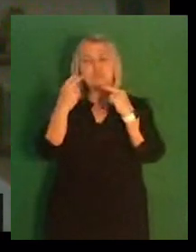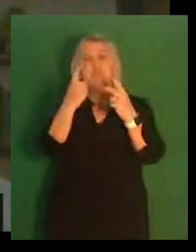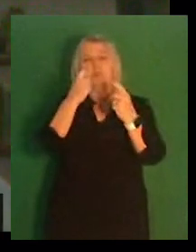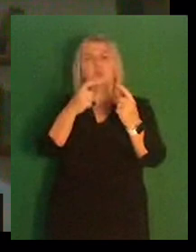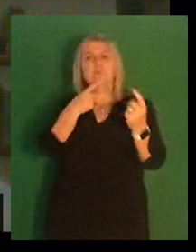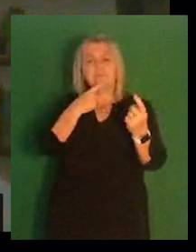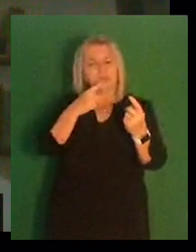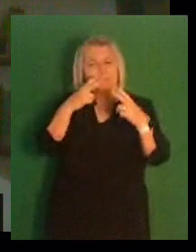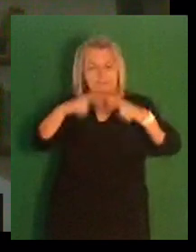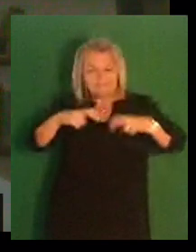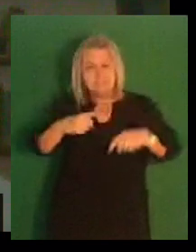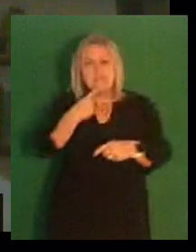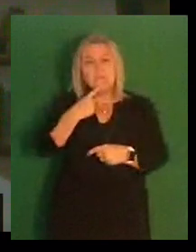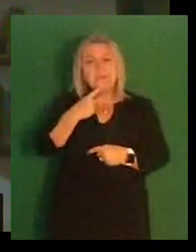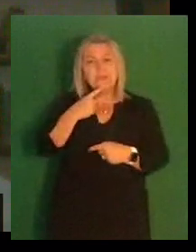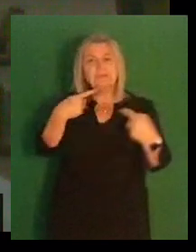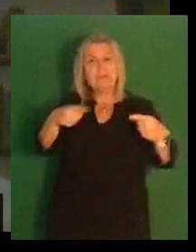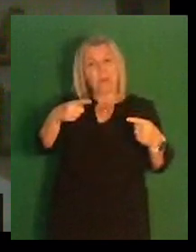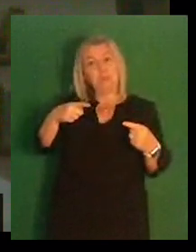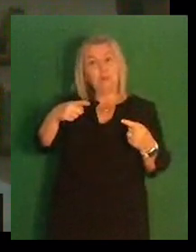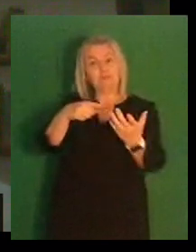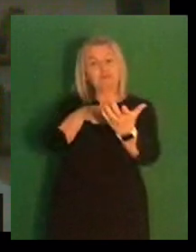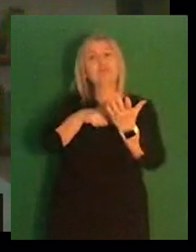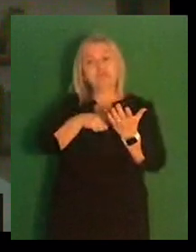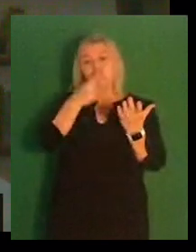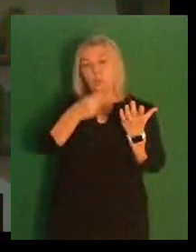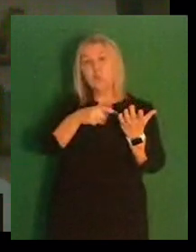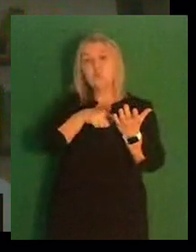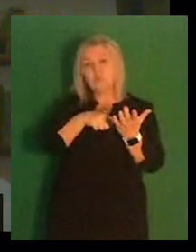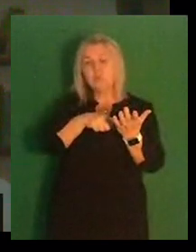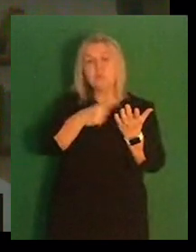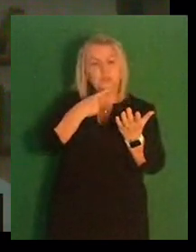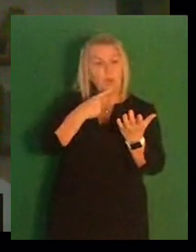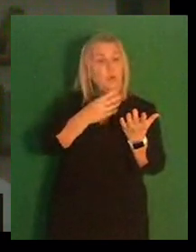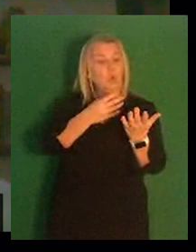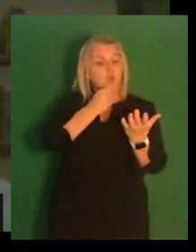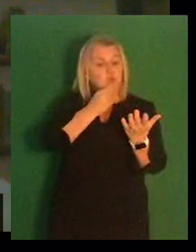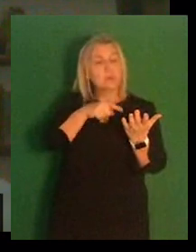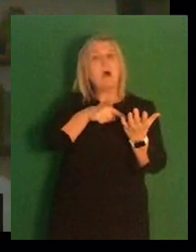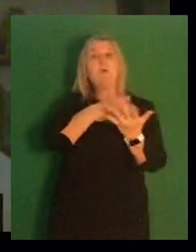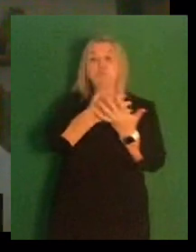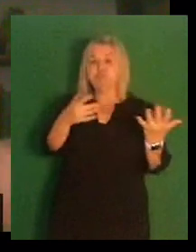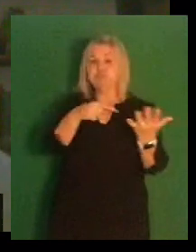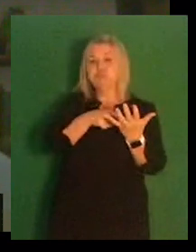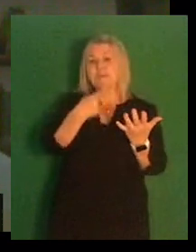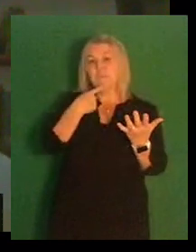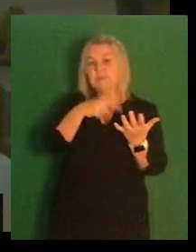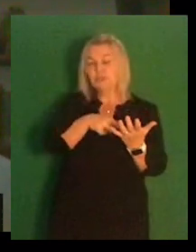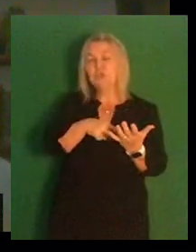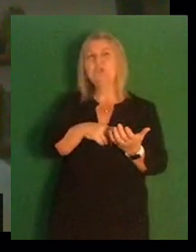But in terms of the idea of having work or having the